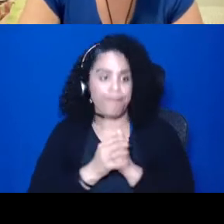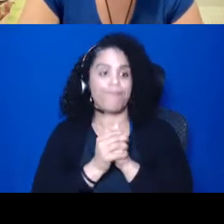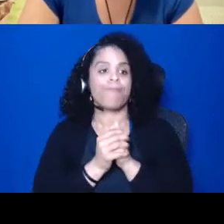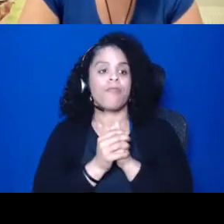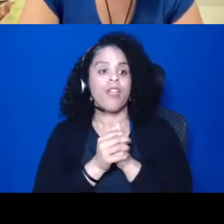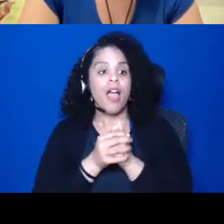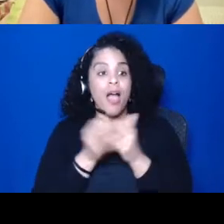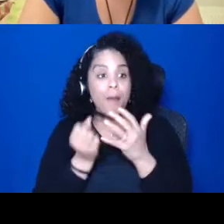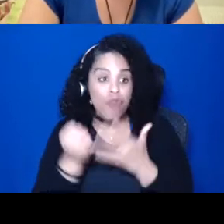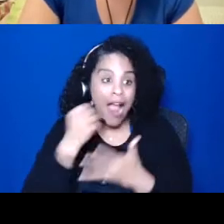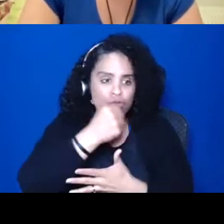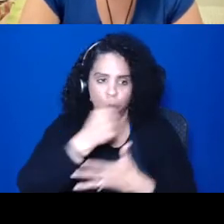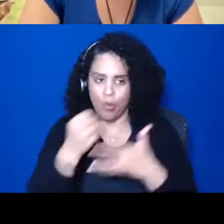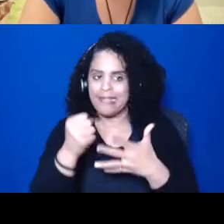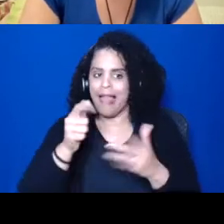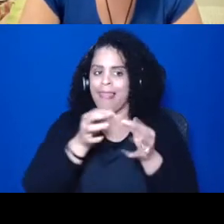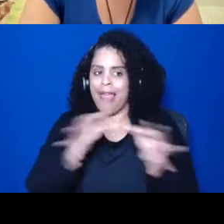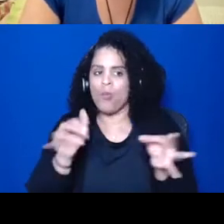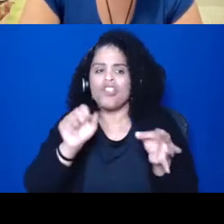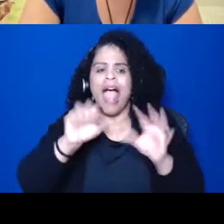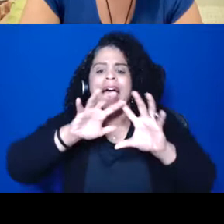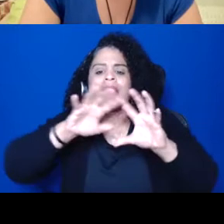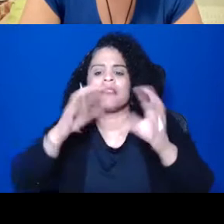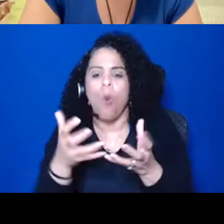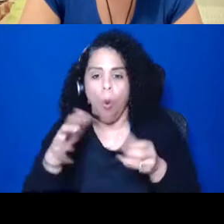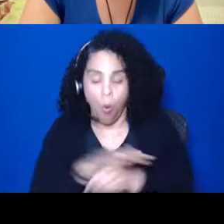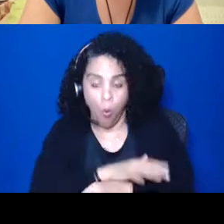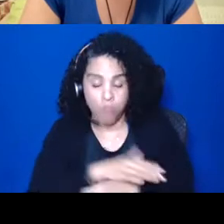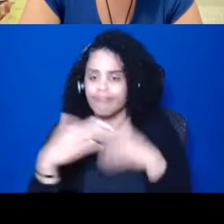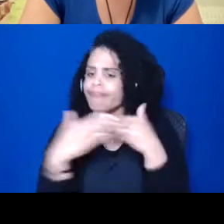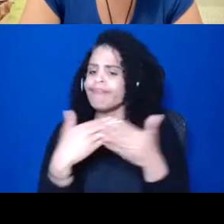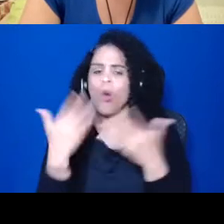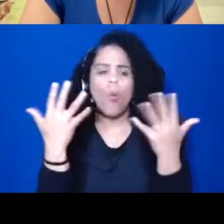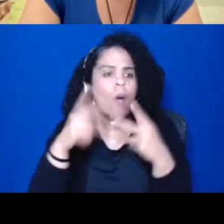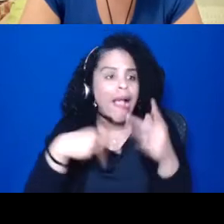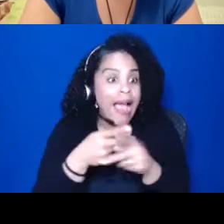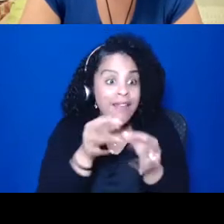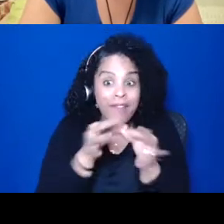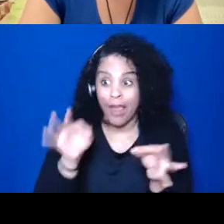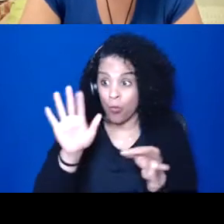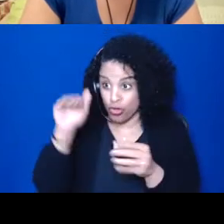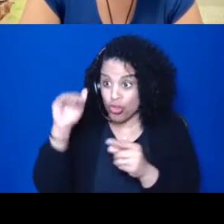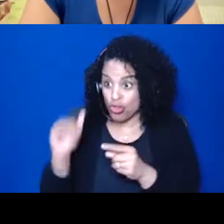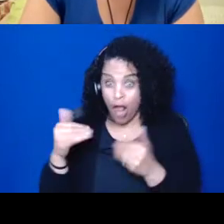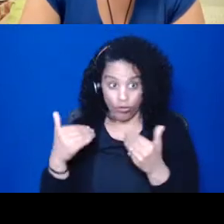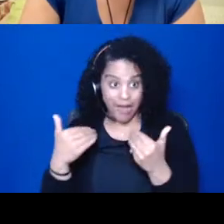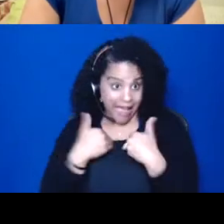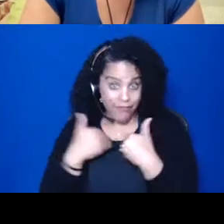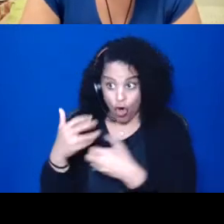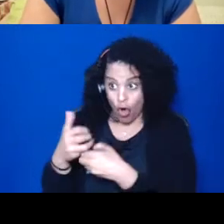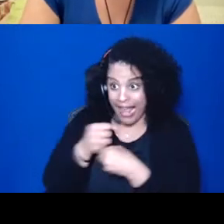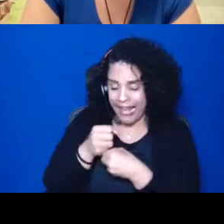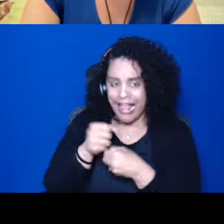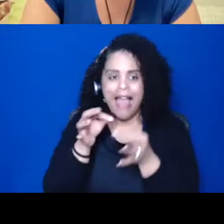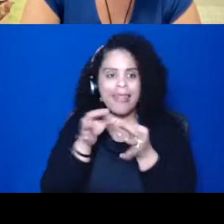Prioritize language development as a whole. So regardless of what kind of language your child is getting, language feeds